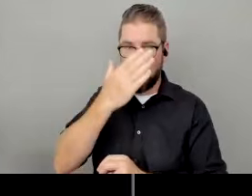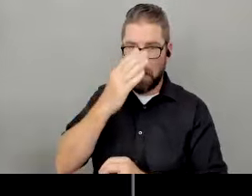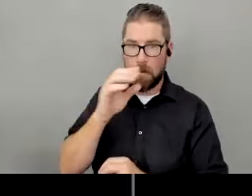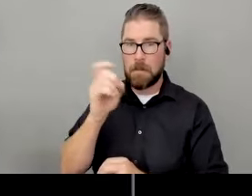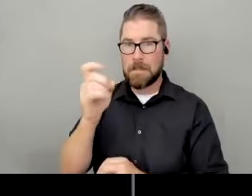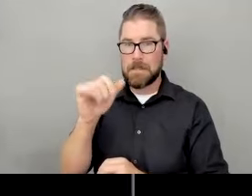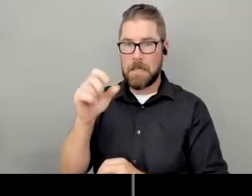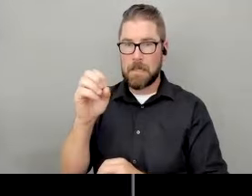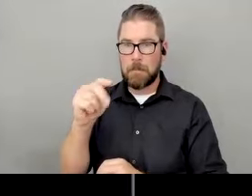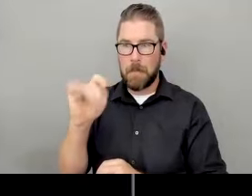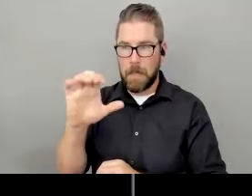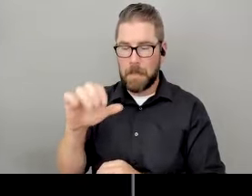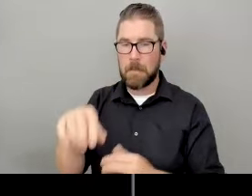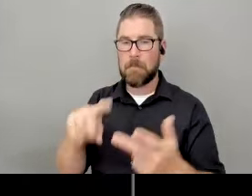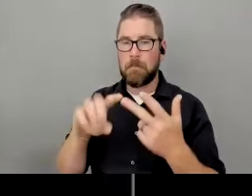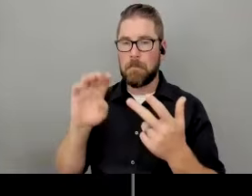maxilla,